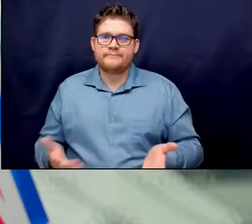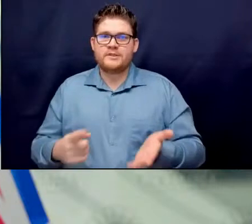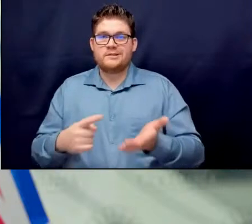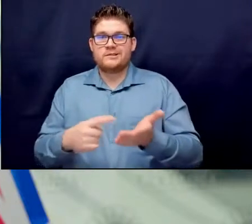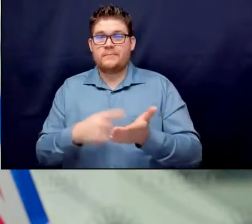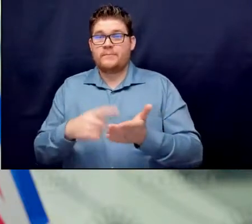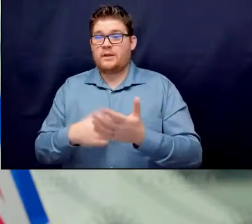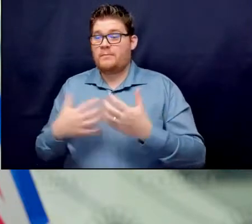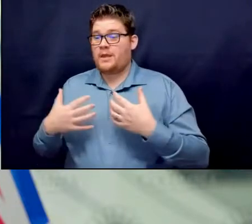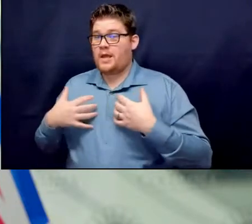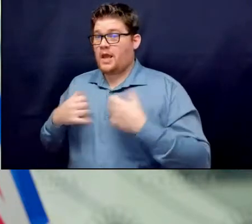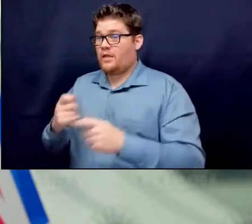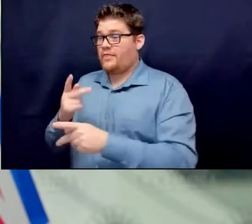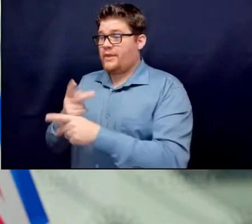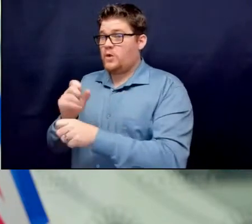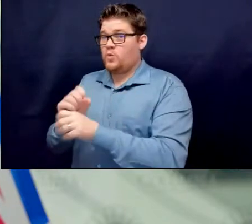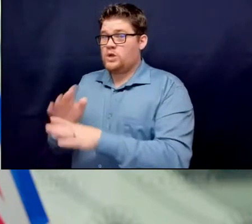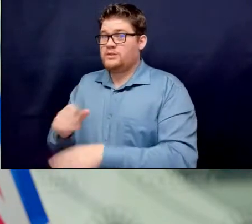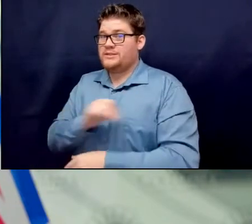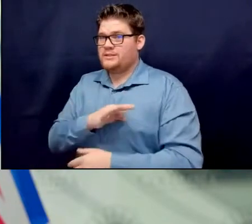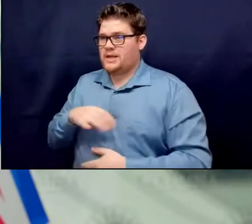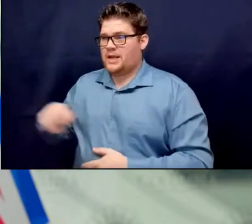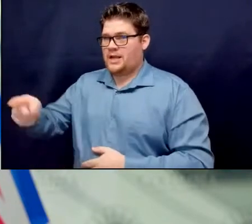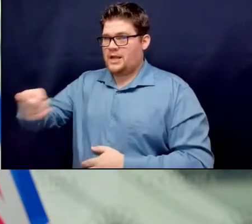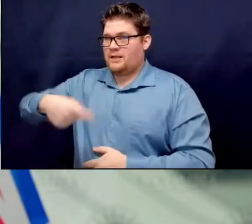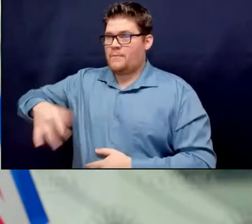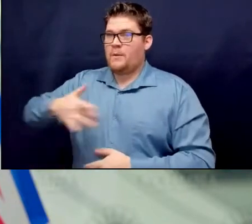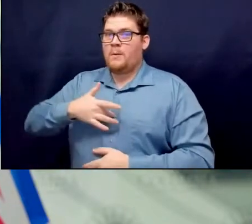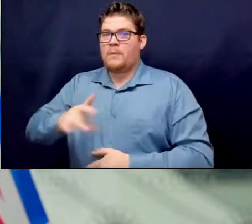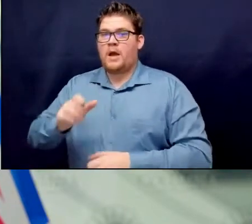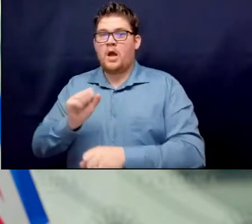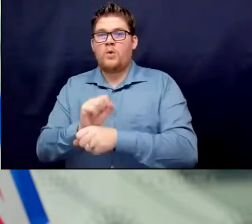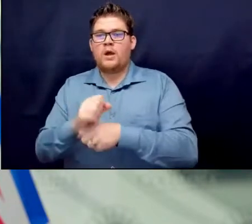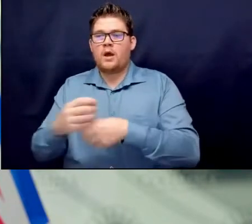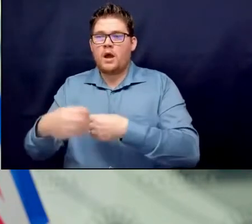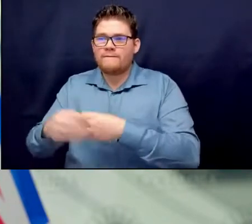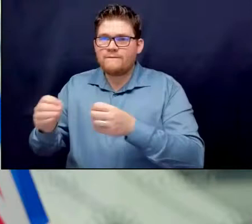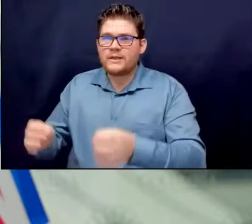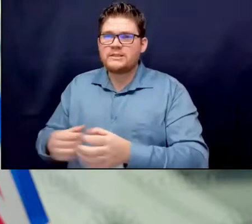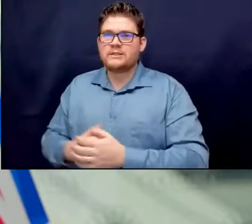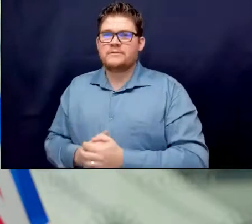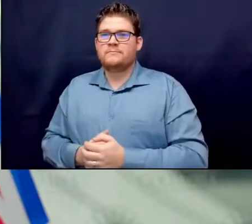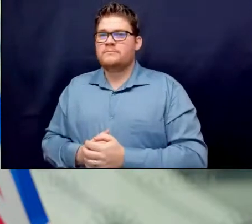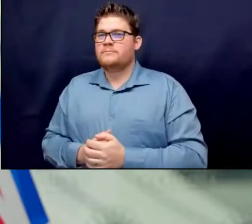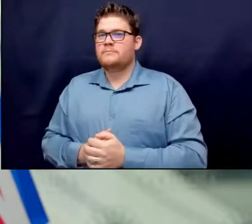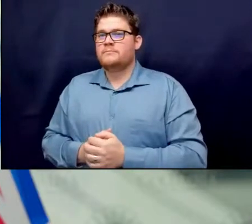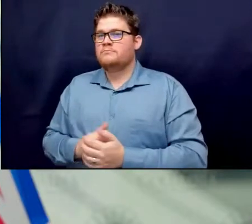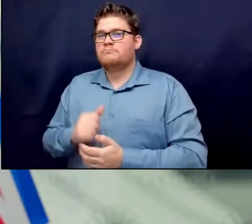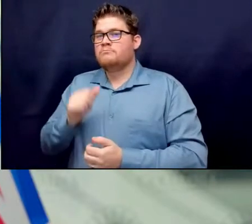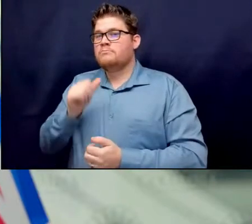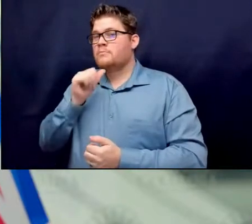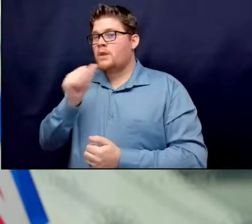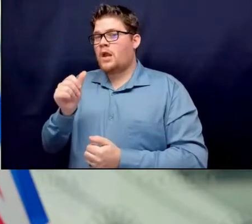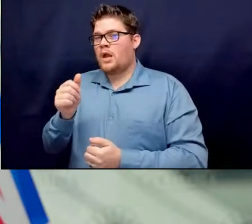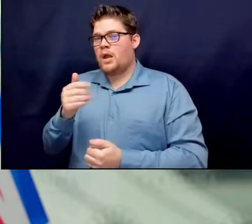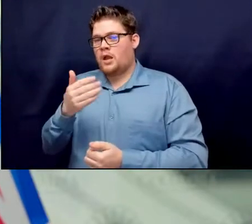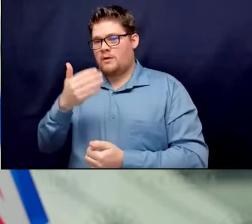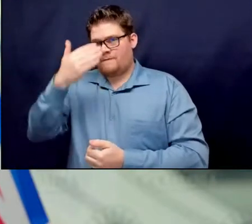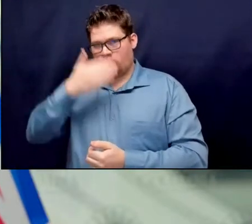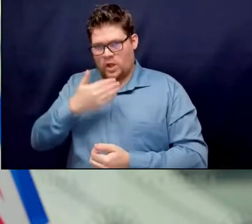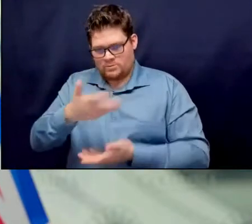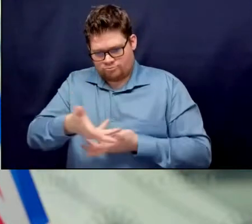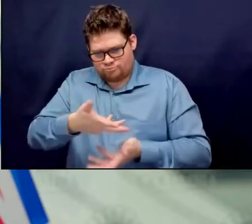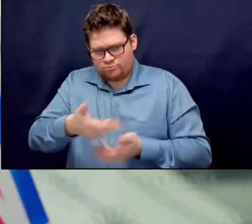line as we supplement and try and support our staff teams. I want to thank everybody from at every level of